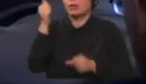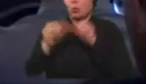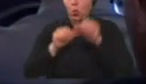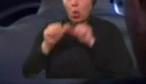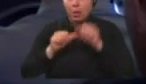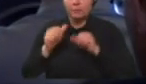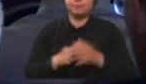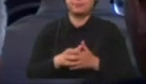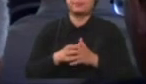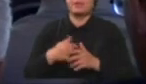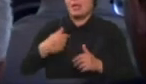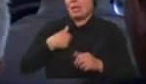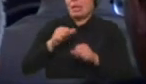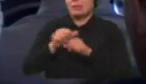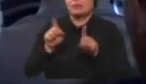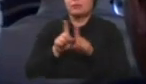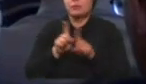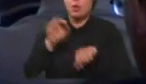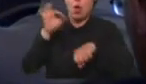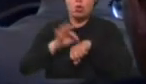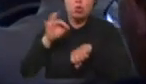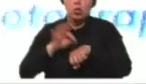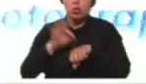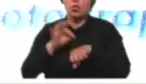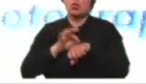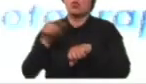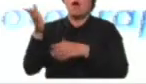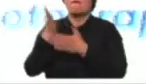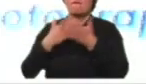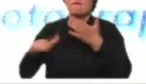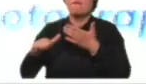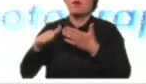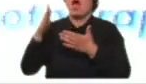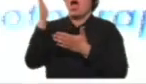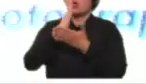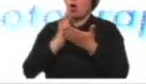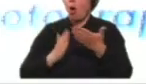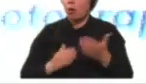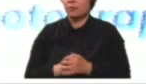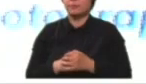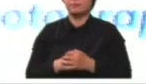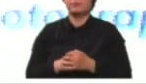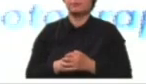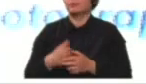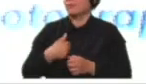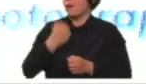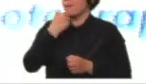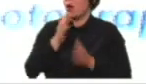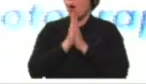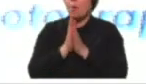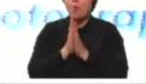PhD student at the Institute of Geography and Spatial Organization. Please don't ask me to say it in Polish. I don't speak